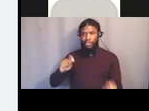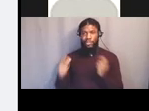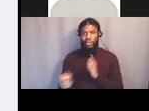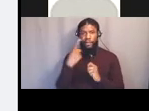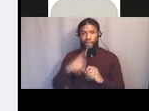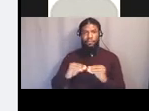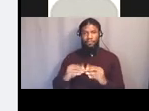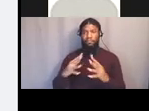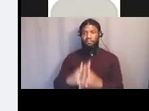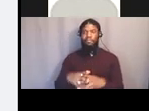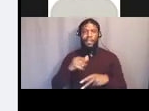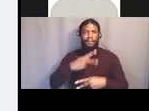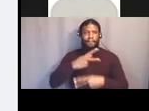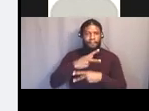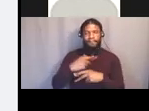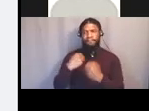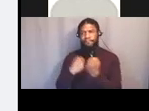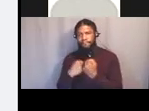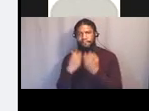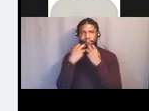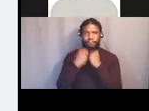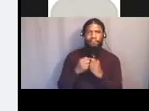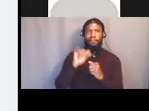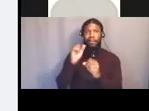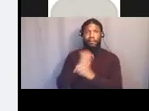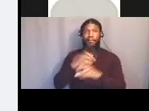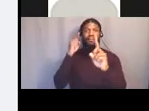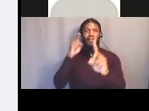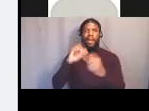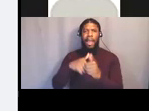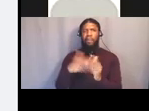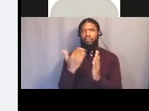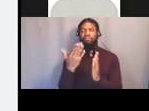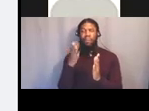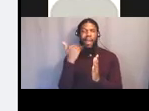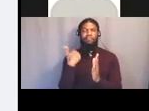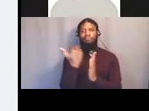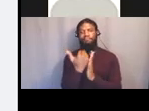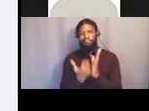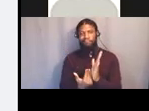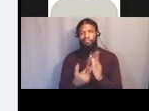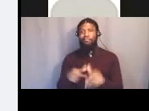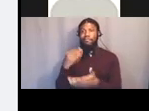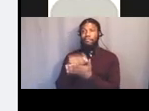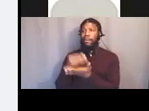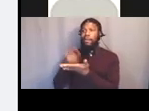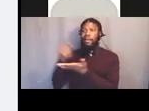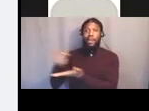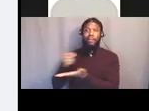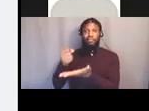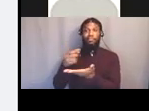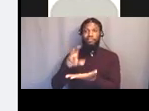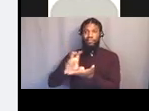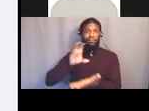we want? How do we push to put the money where we know it should go and not where it's going now?